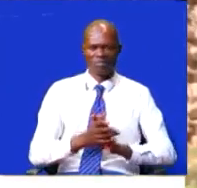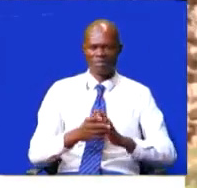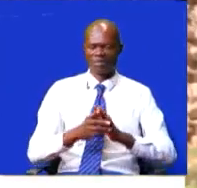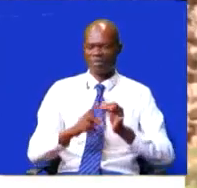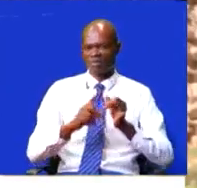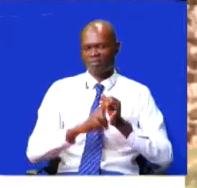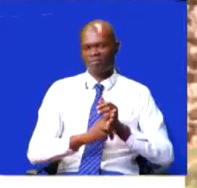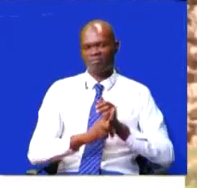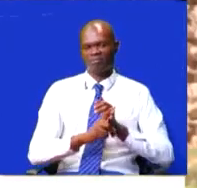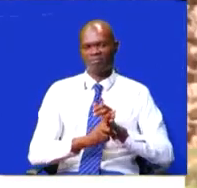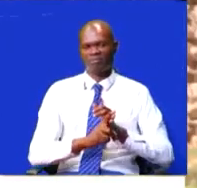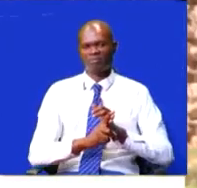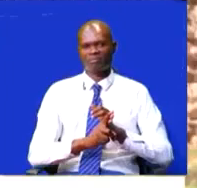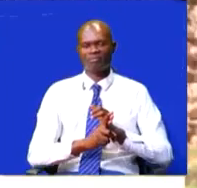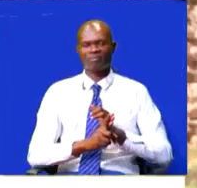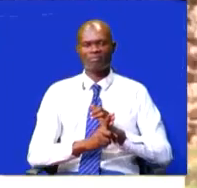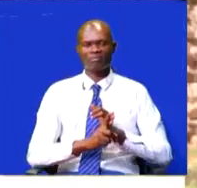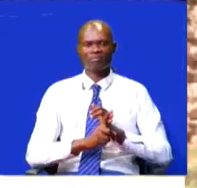Secondly,